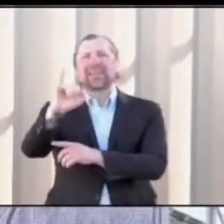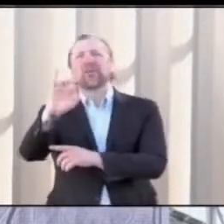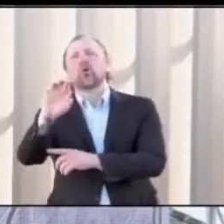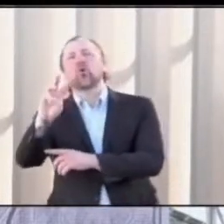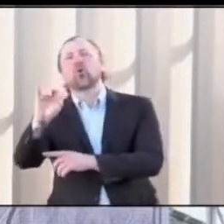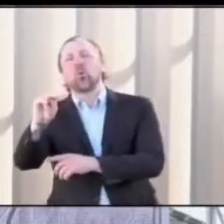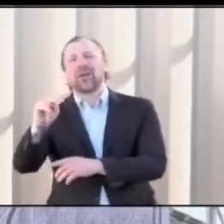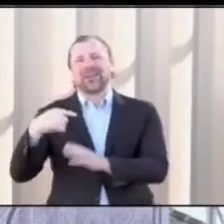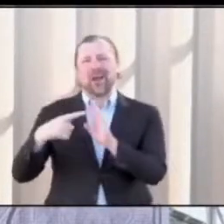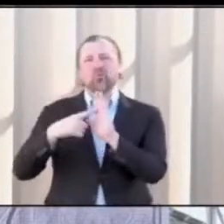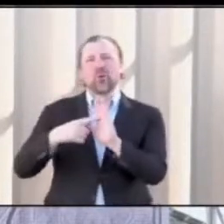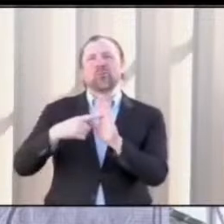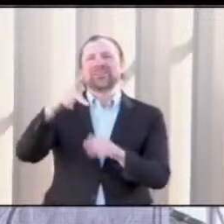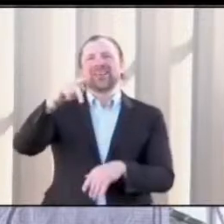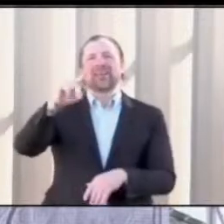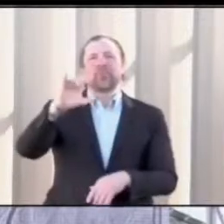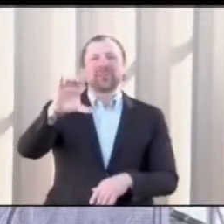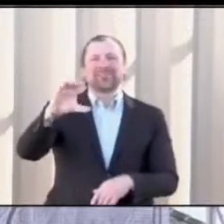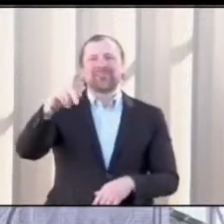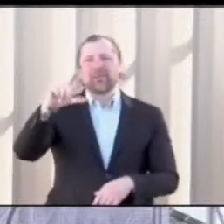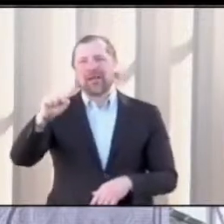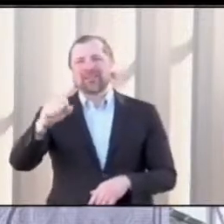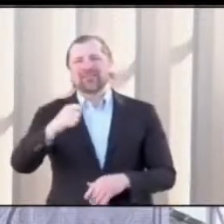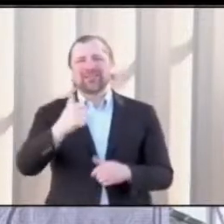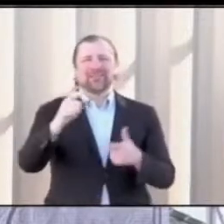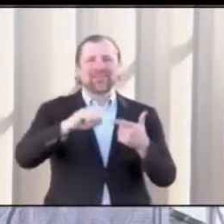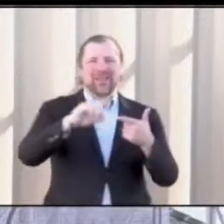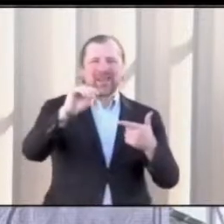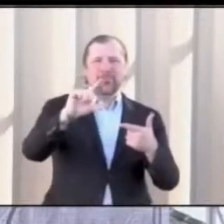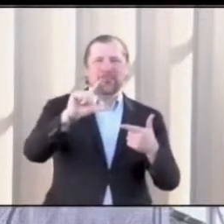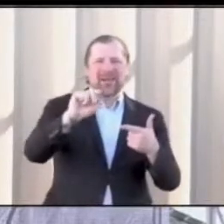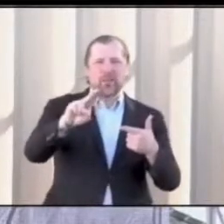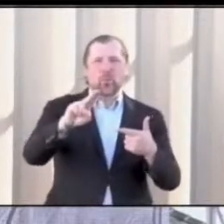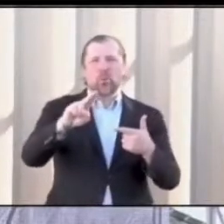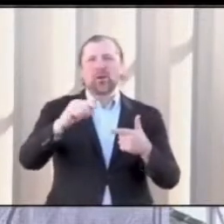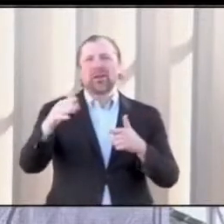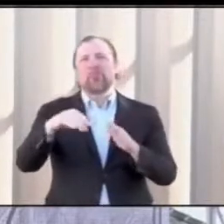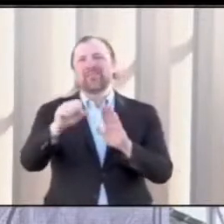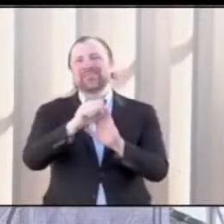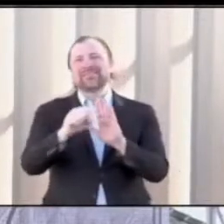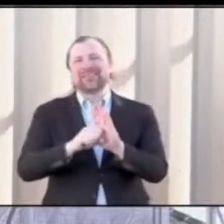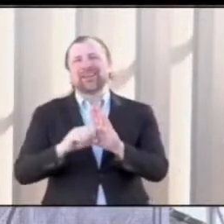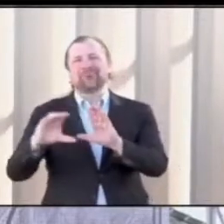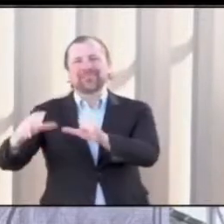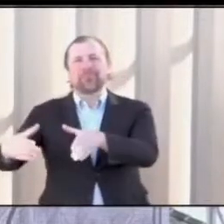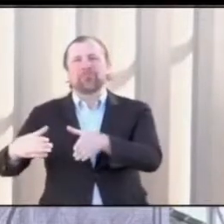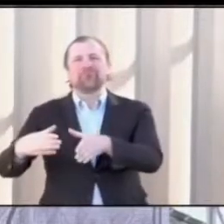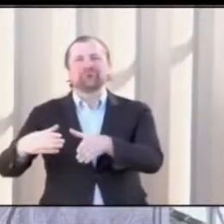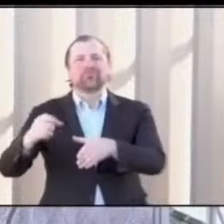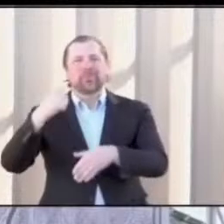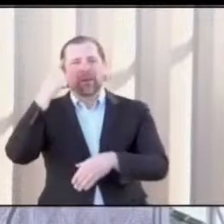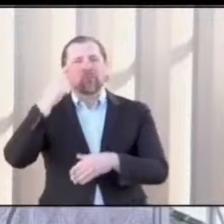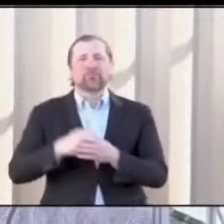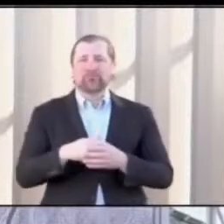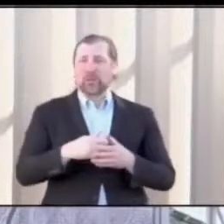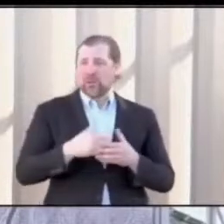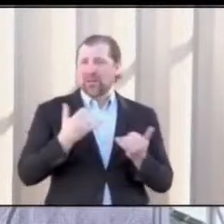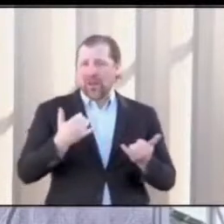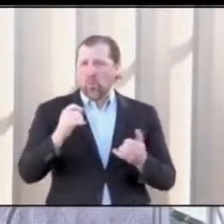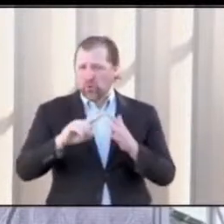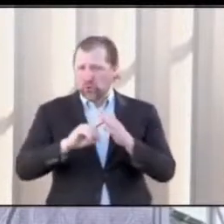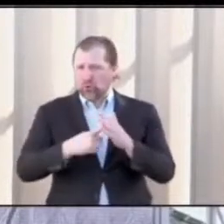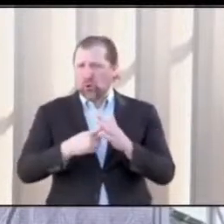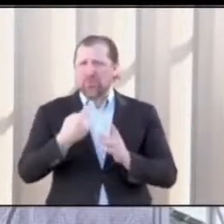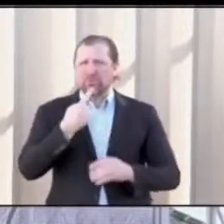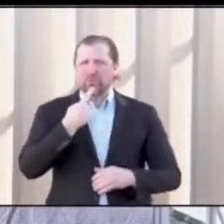represent the Palisades and Malibu in the State Assembly. I want to start off by saying